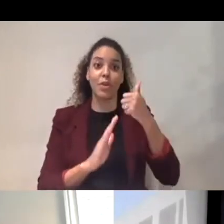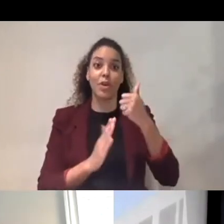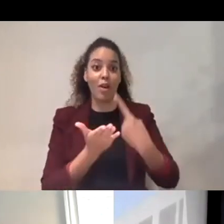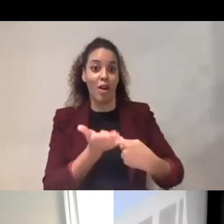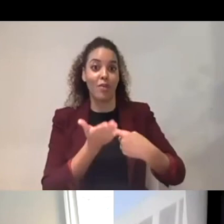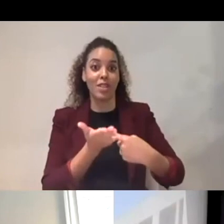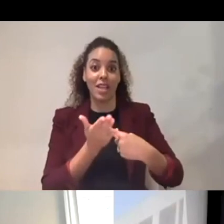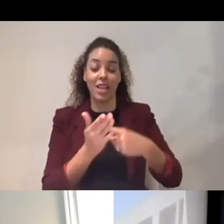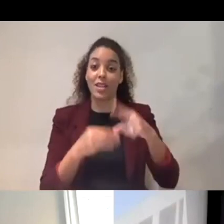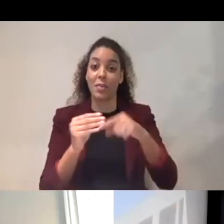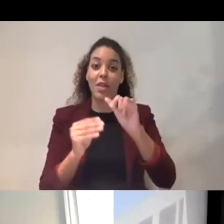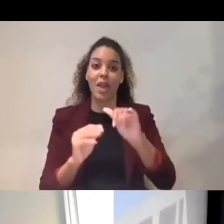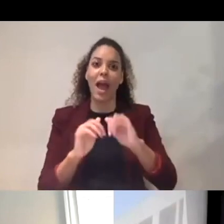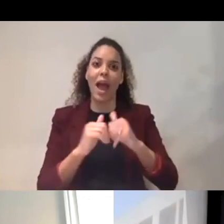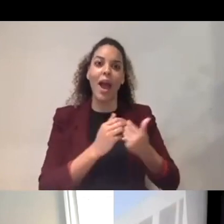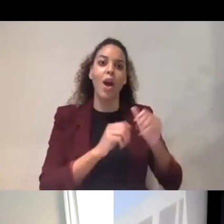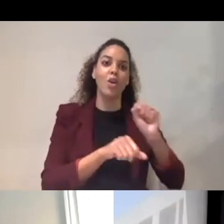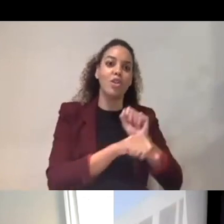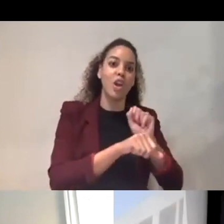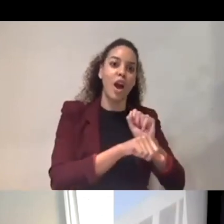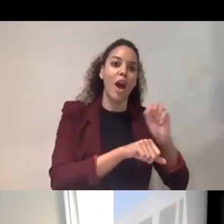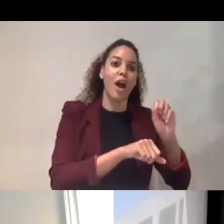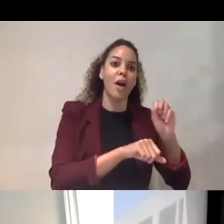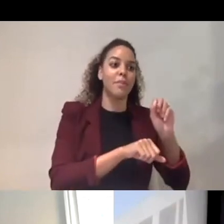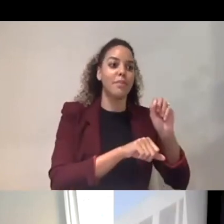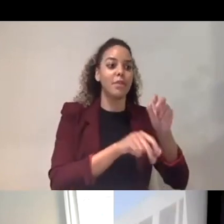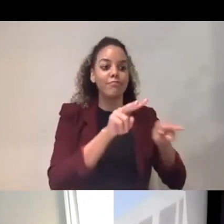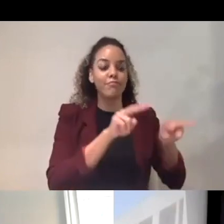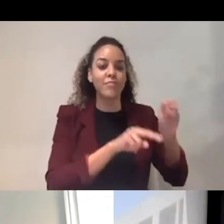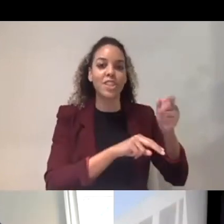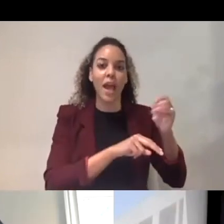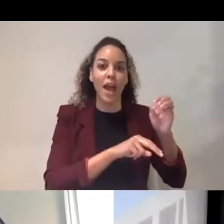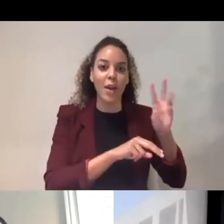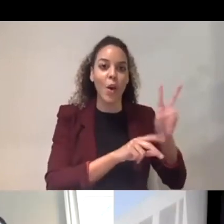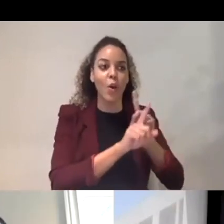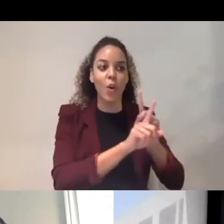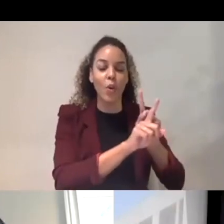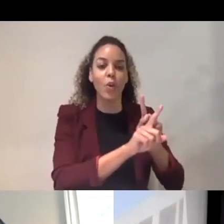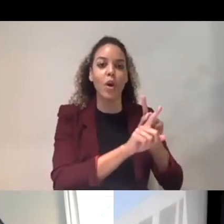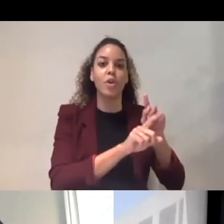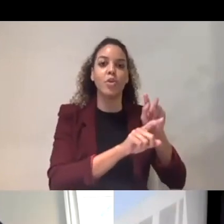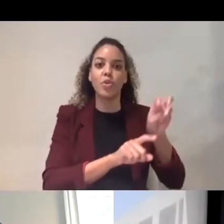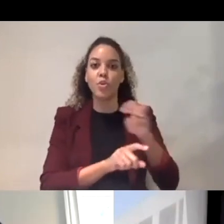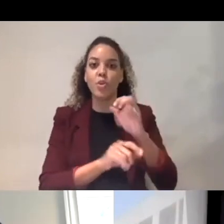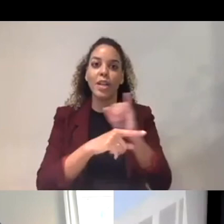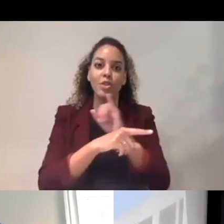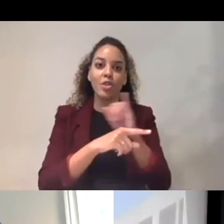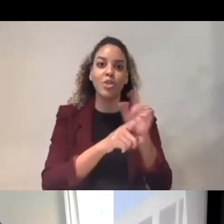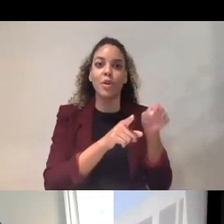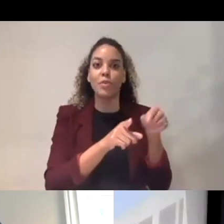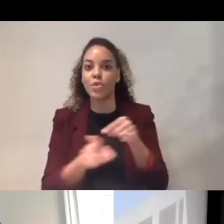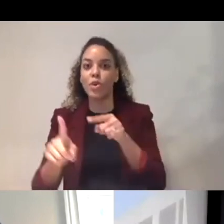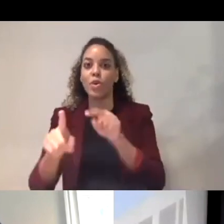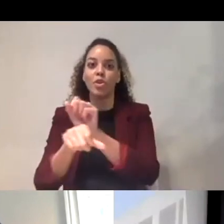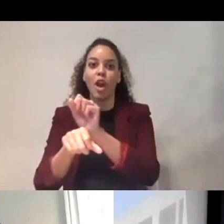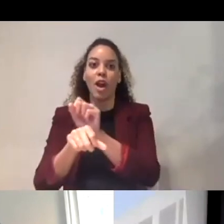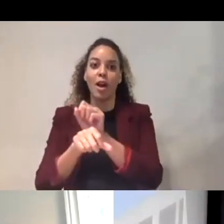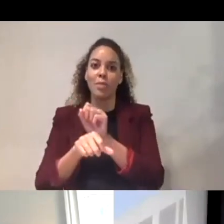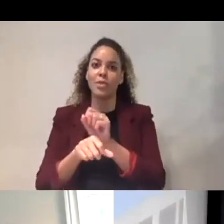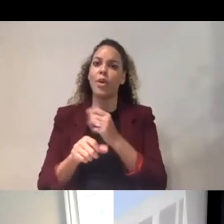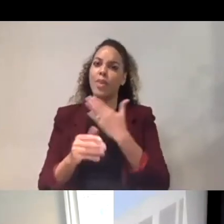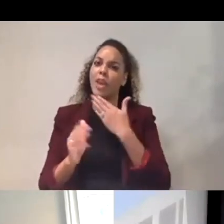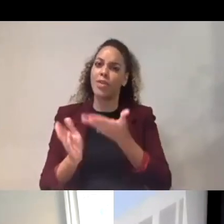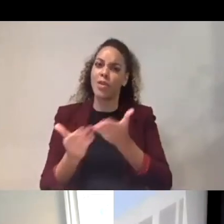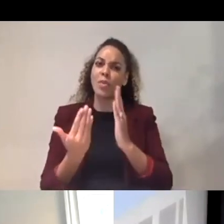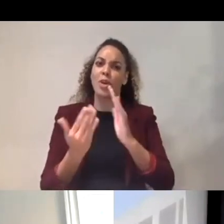you go from job shadowing to internship to skill building and ultimately into a career pathway. So thank you for bringing that forward, Mark. And I was going to